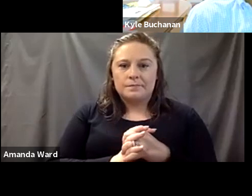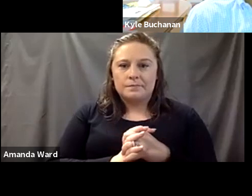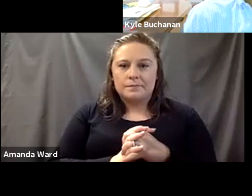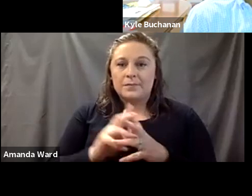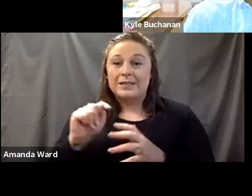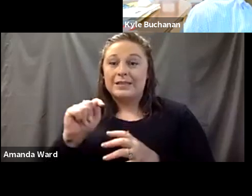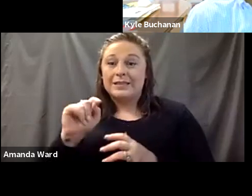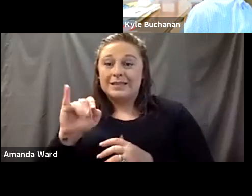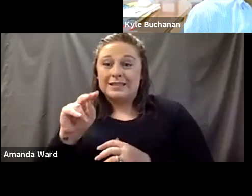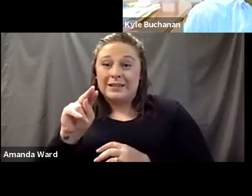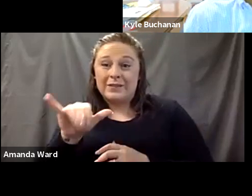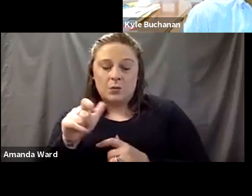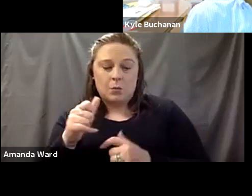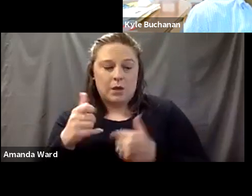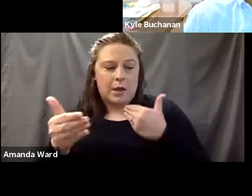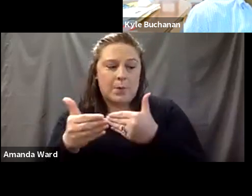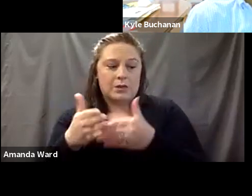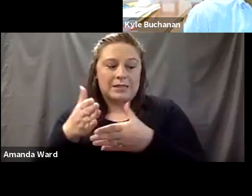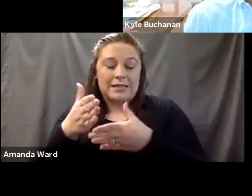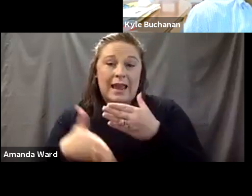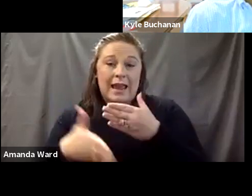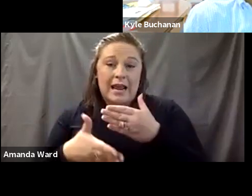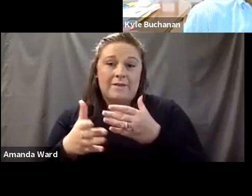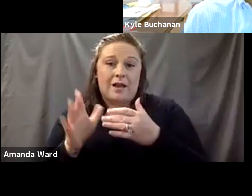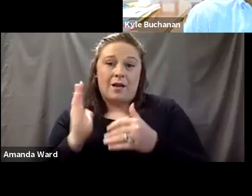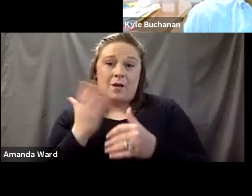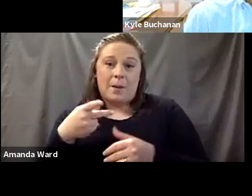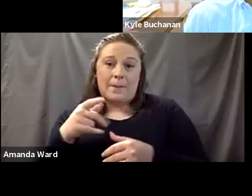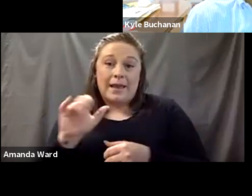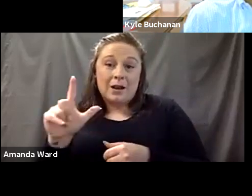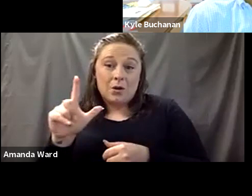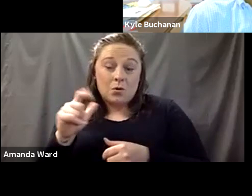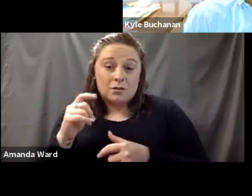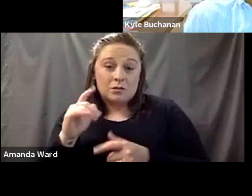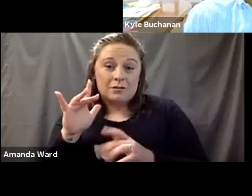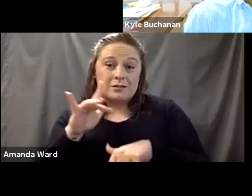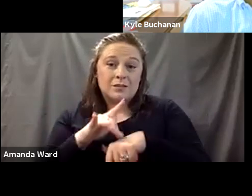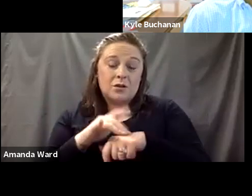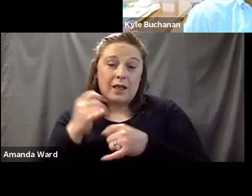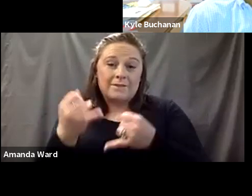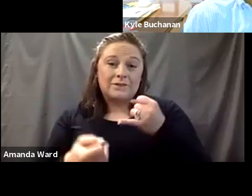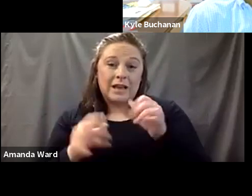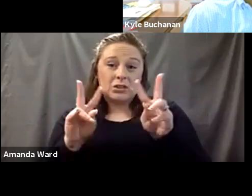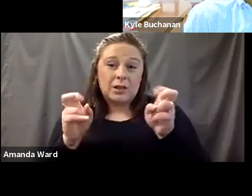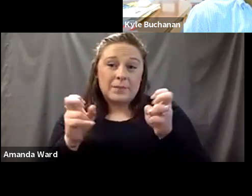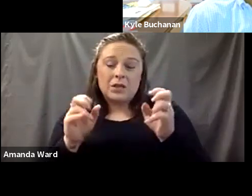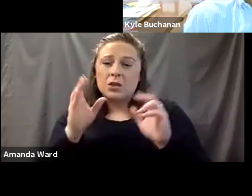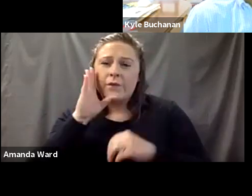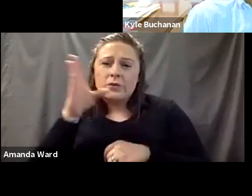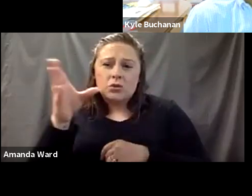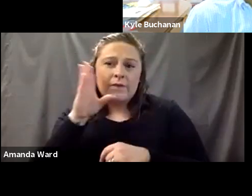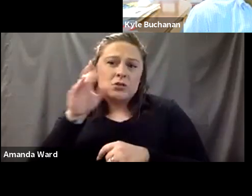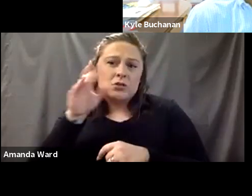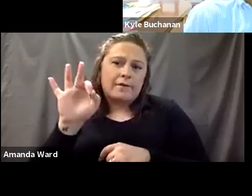So as we approach the end of our panel, you guys are hitting on the final topic, when we discuss the future of